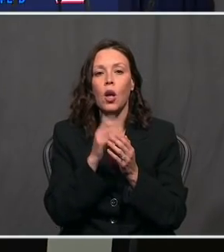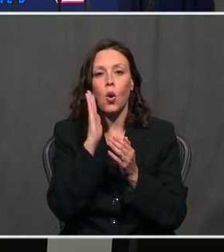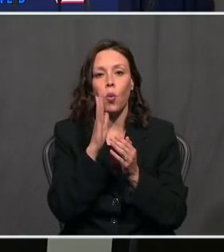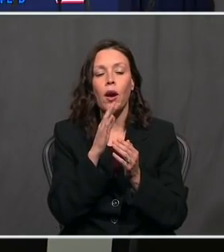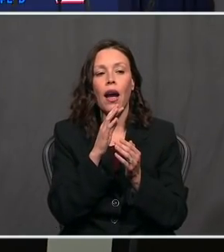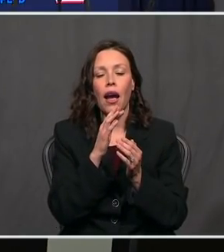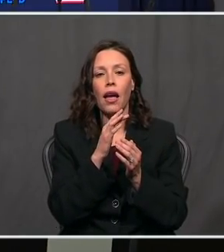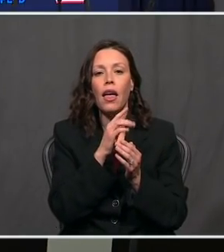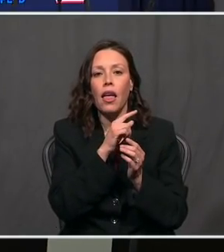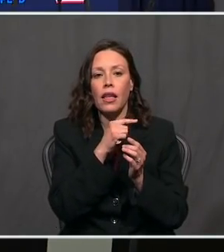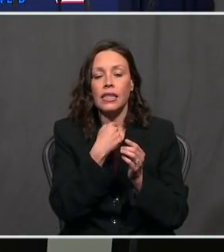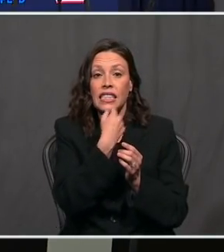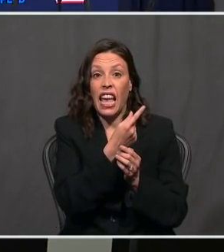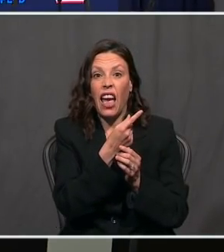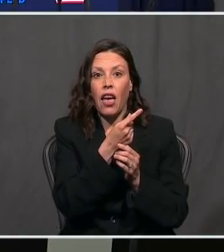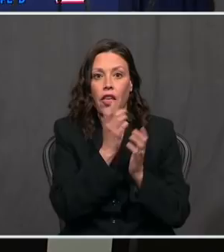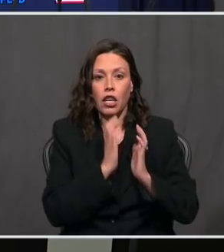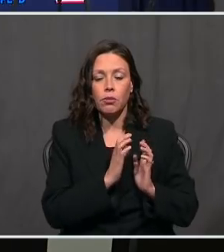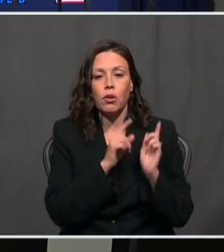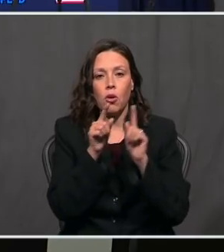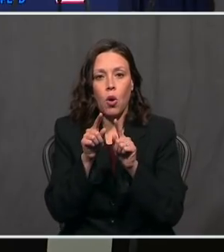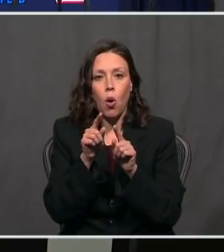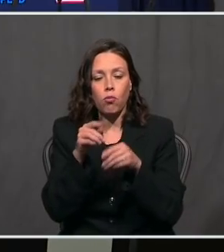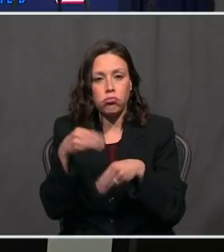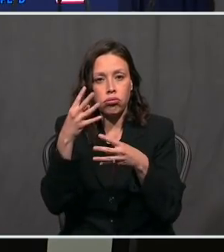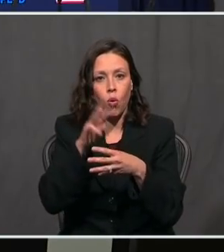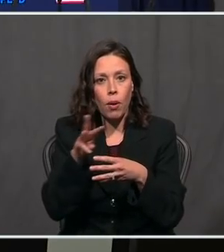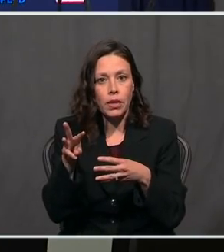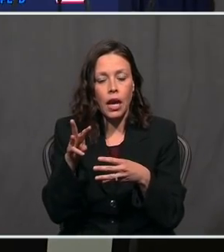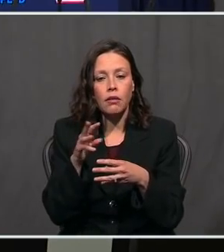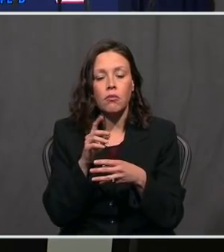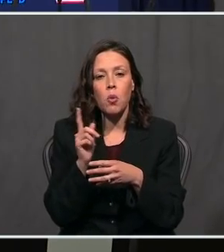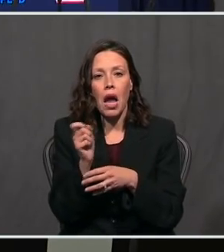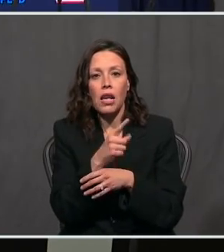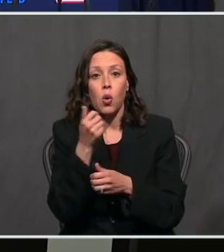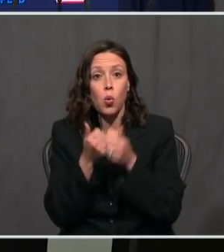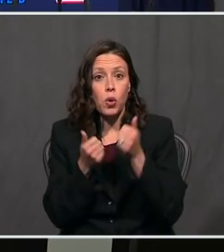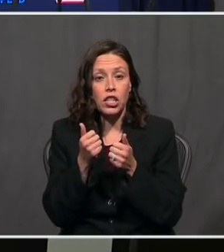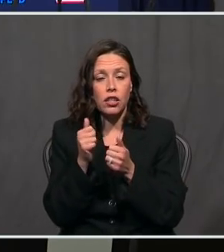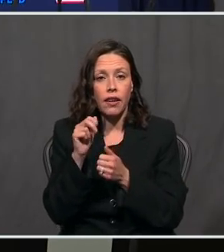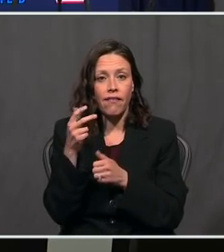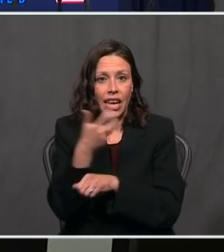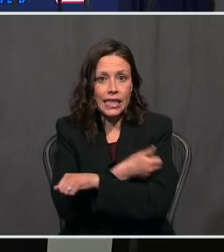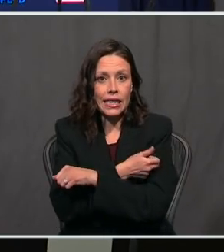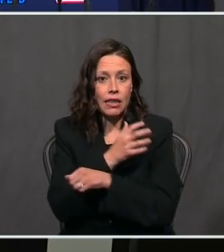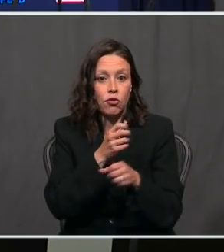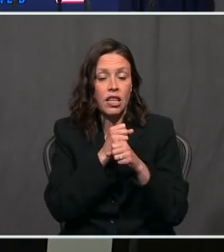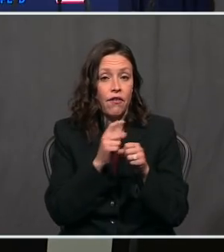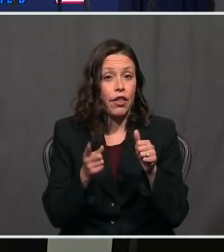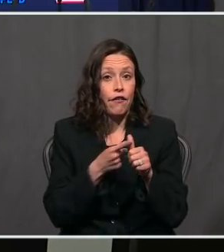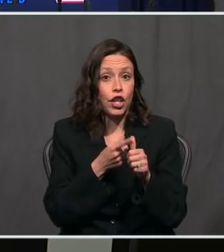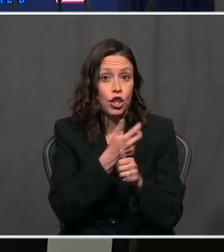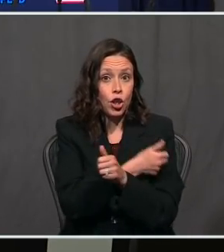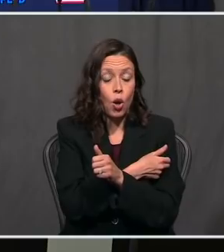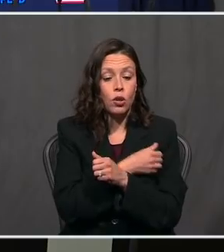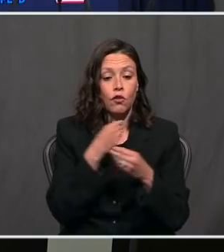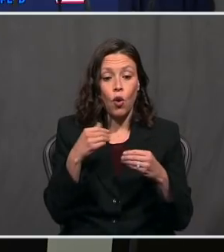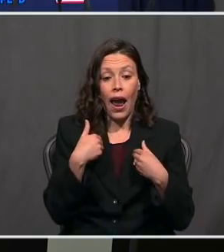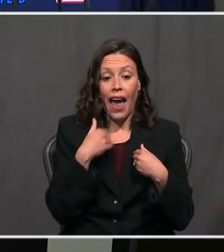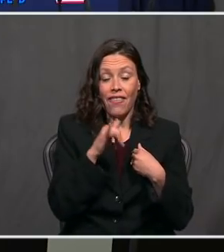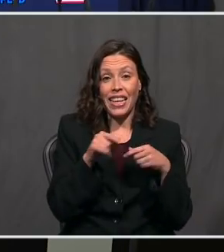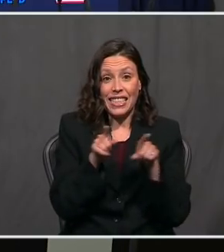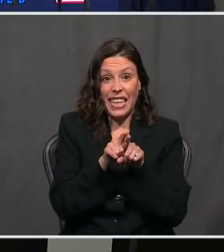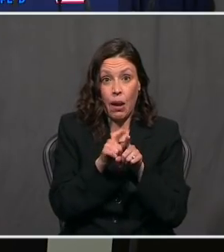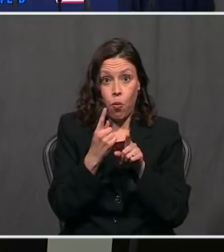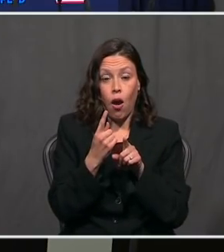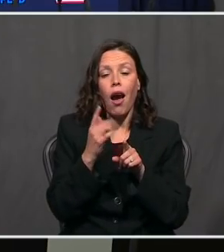the website. We'll ask them which vaccine they received on their first dose. And only those stores that have that same